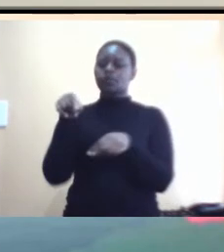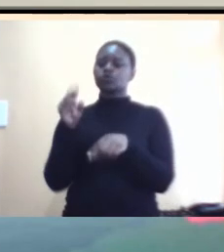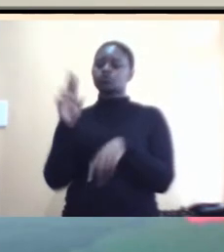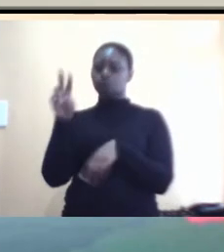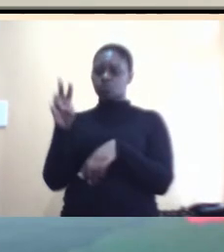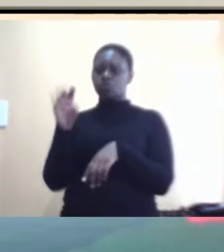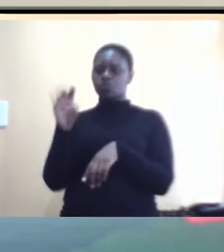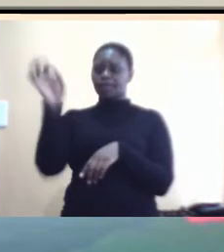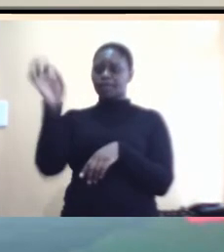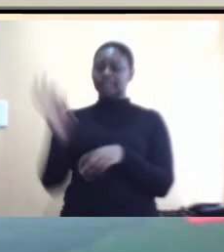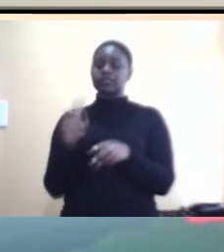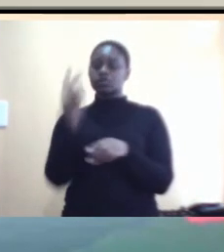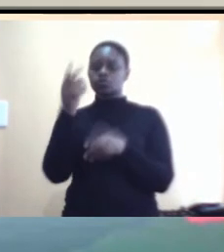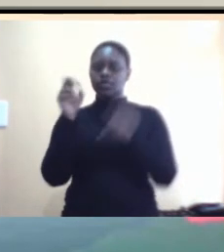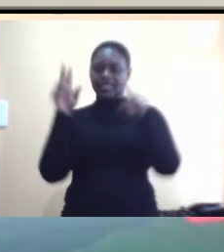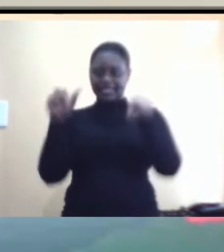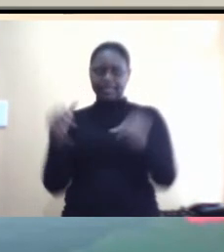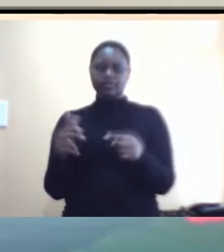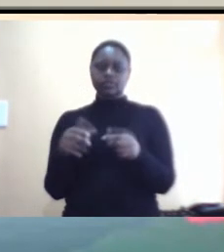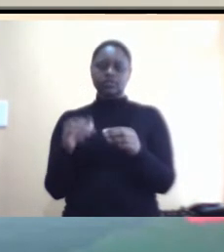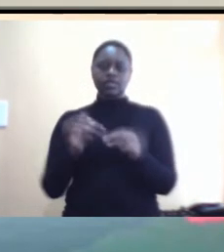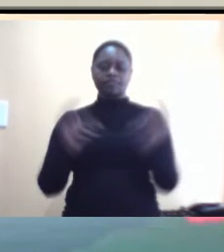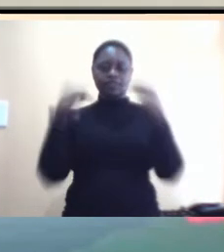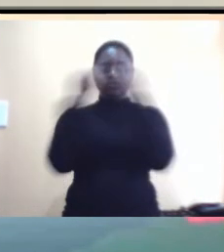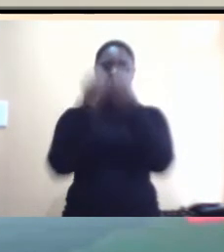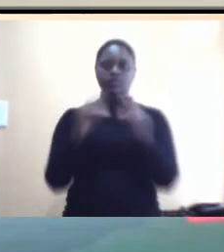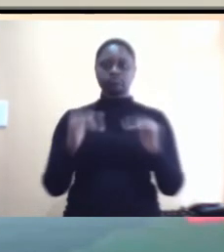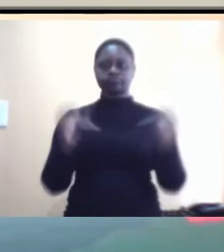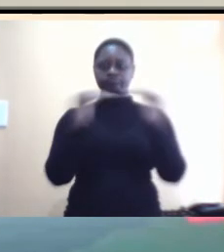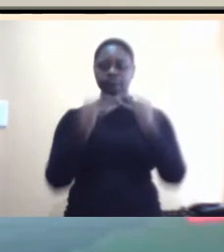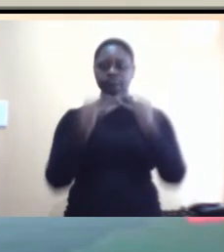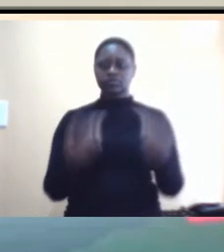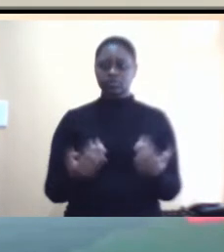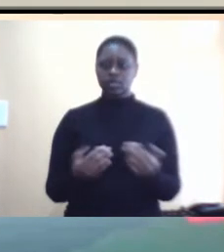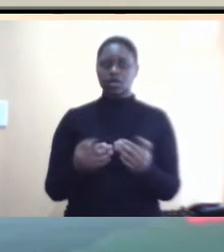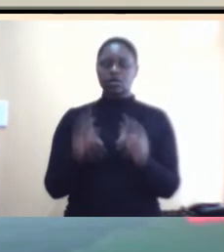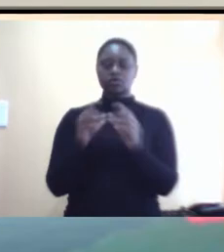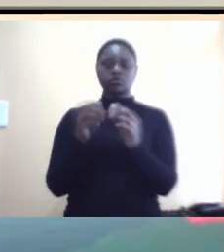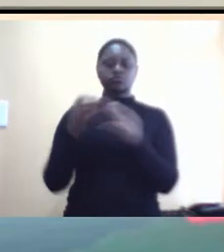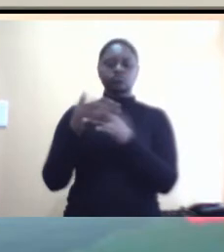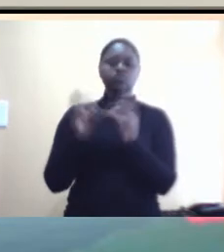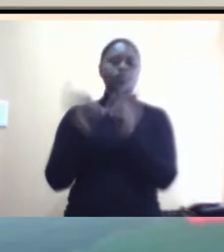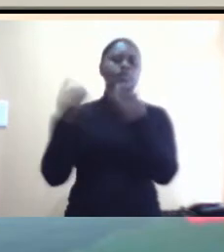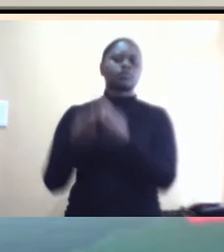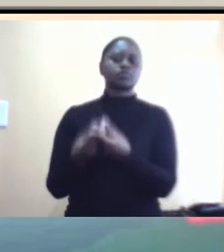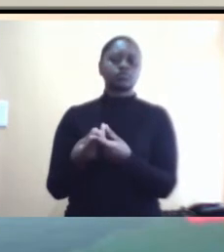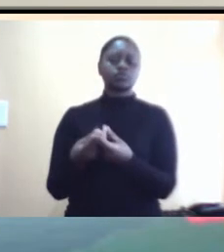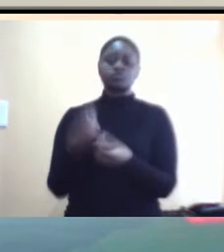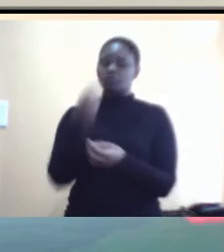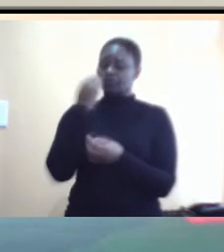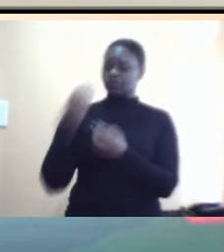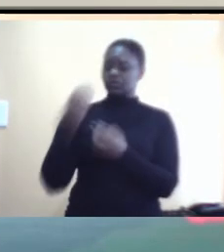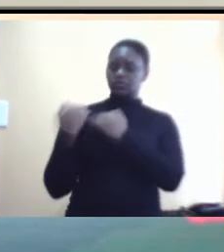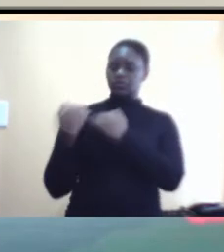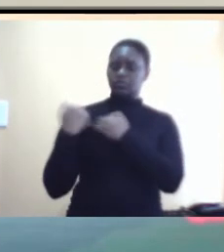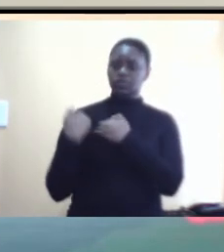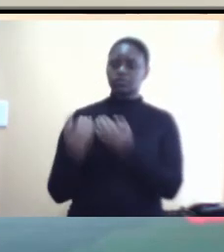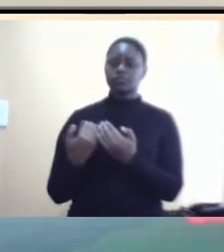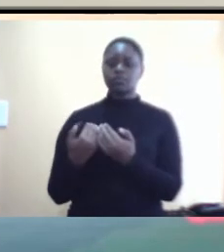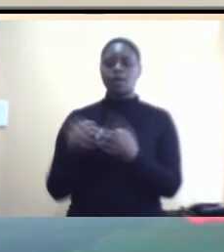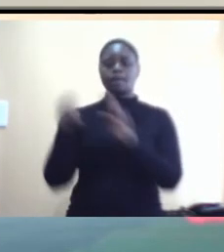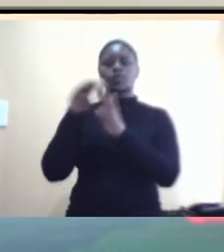in 2018 against the national average. Through the department's food security intervention